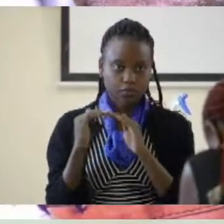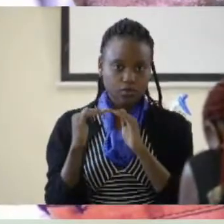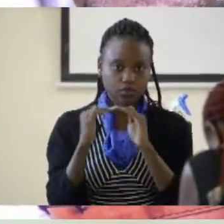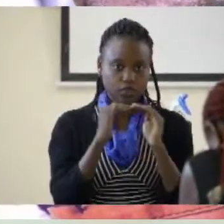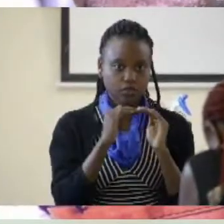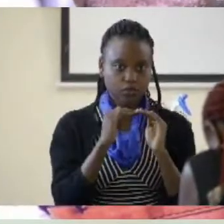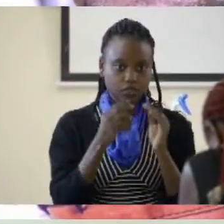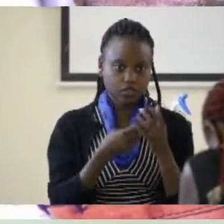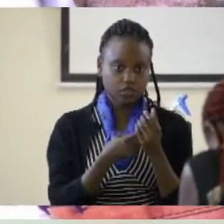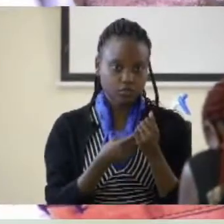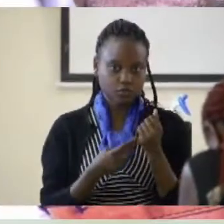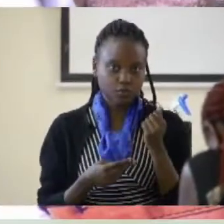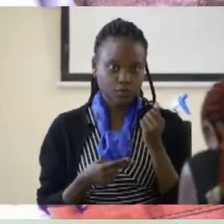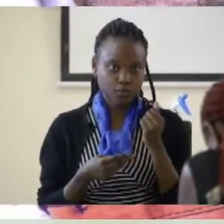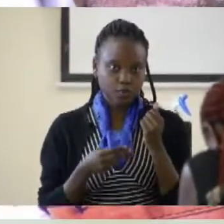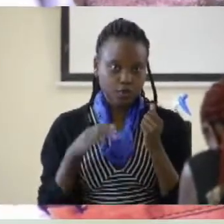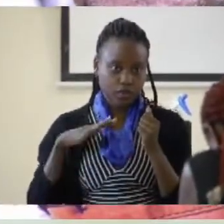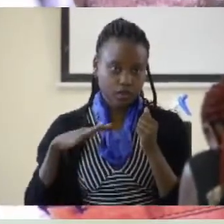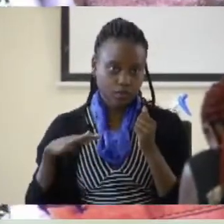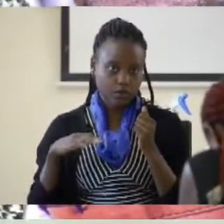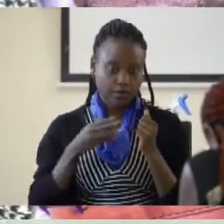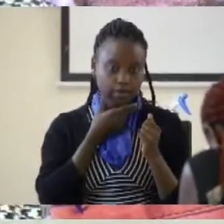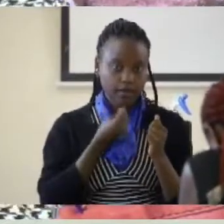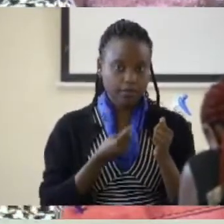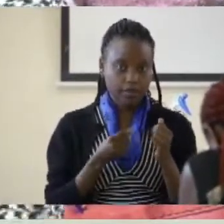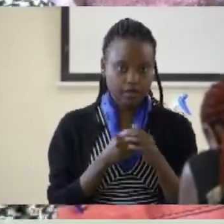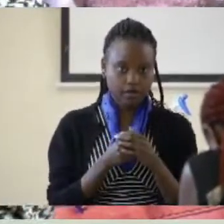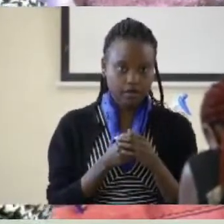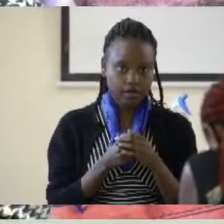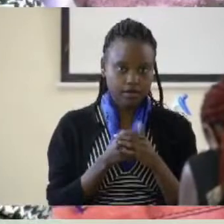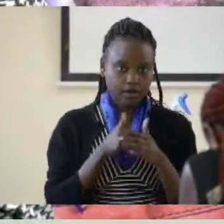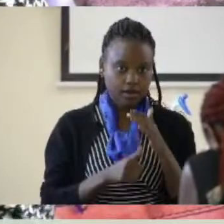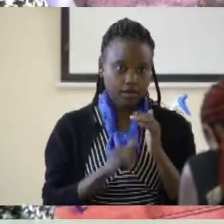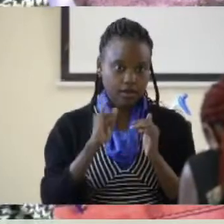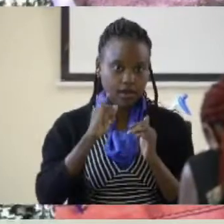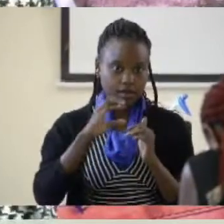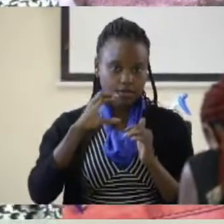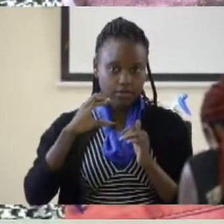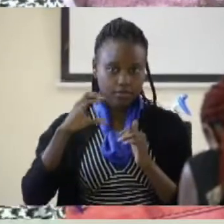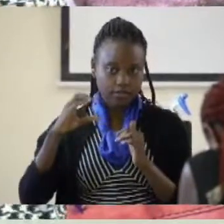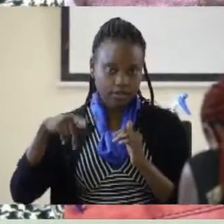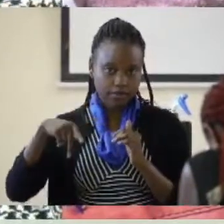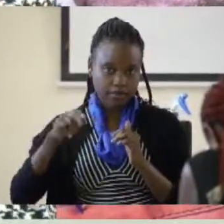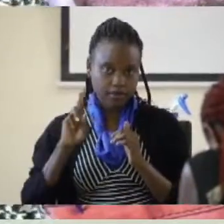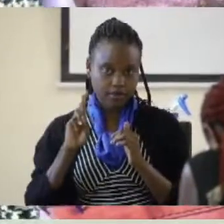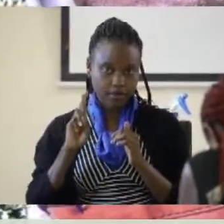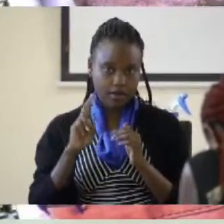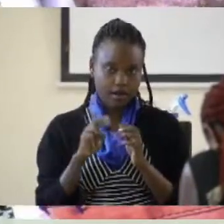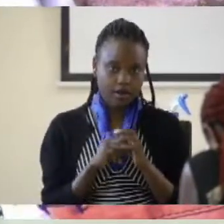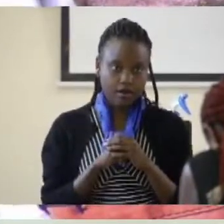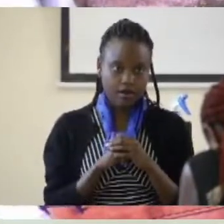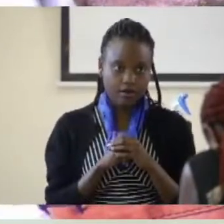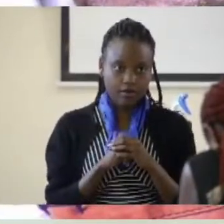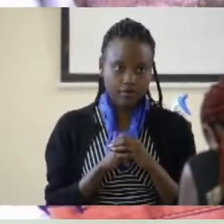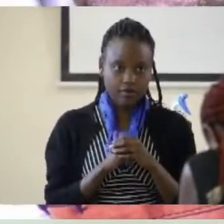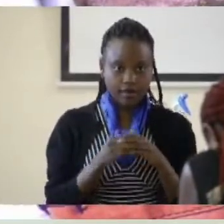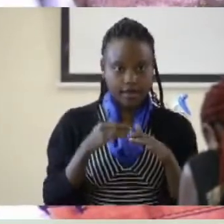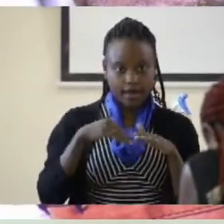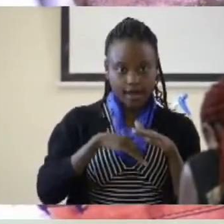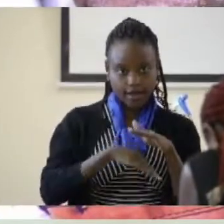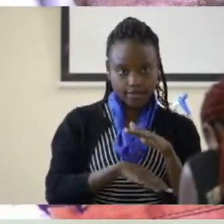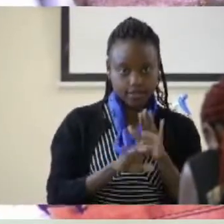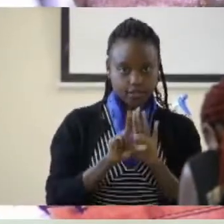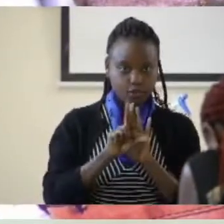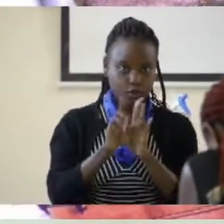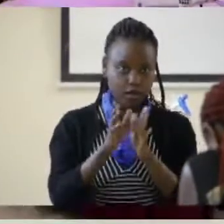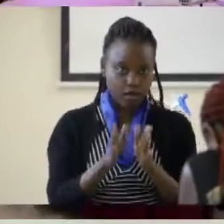to both men and women. Under the ICCPR, there's also the access to an advocate